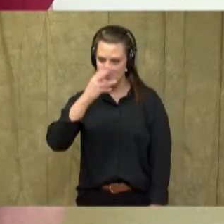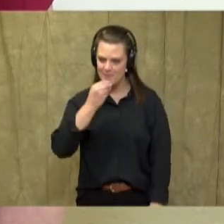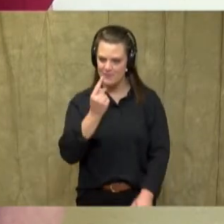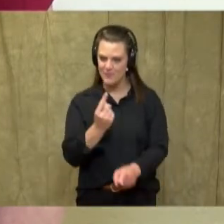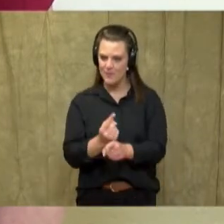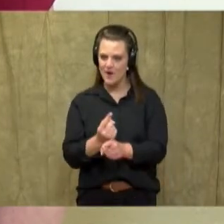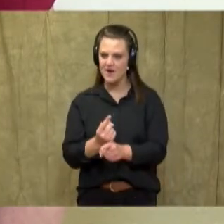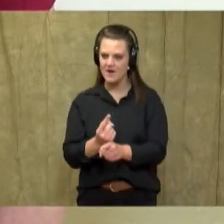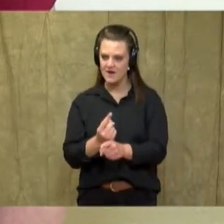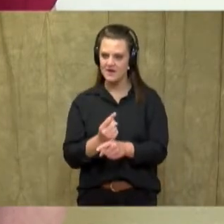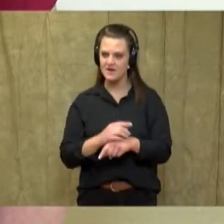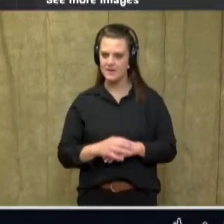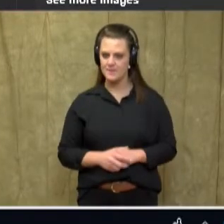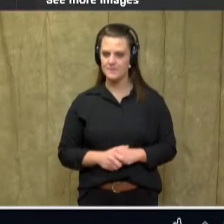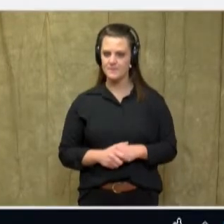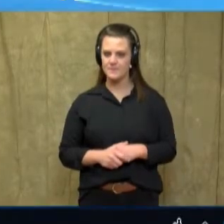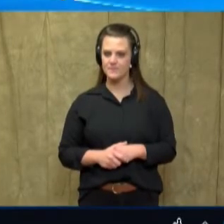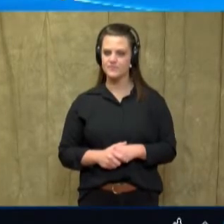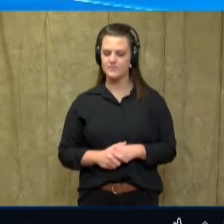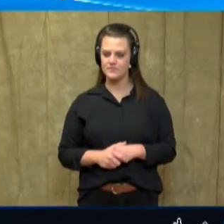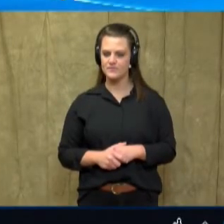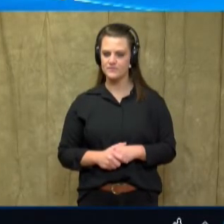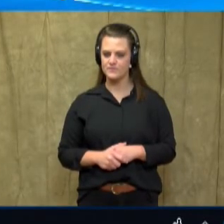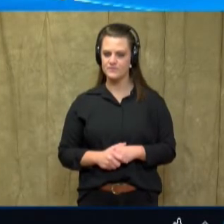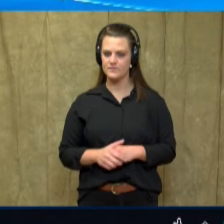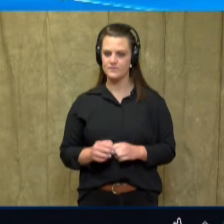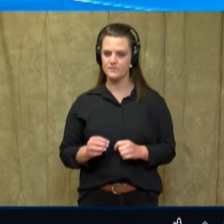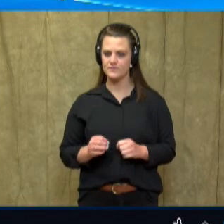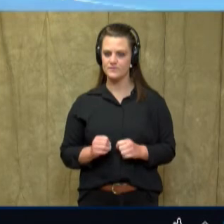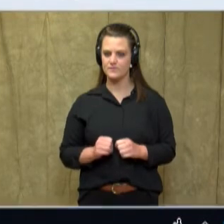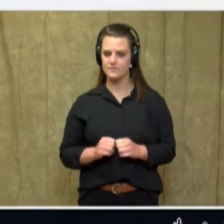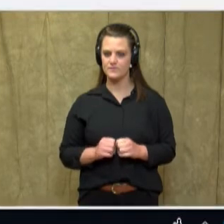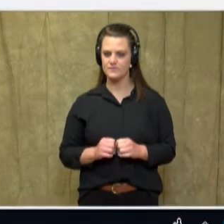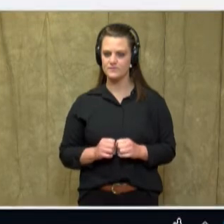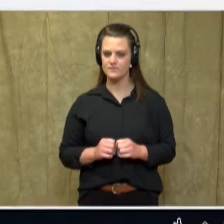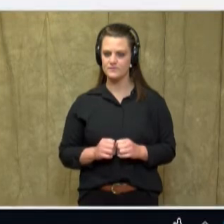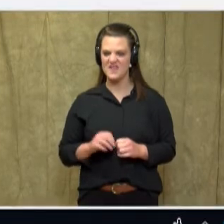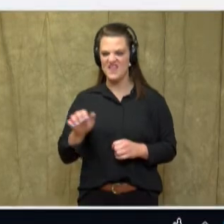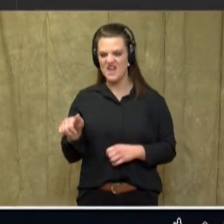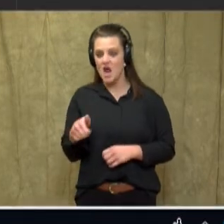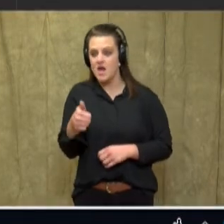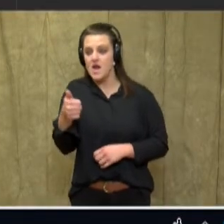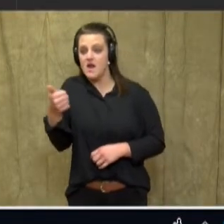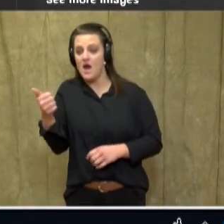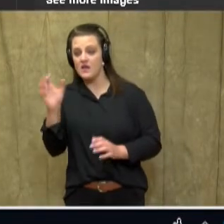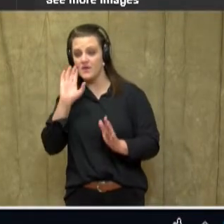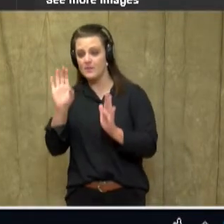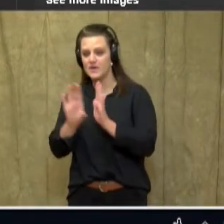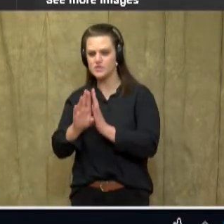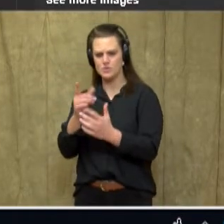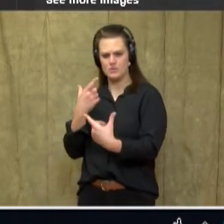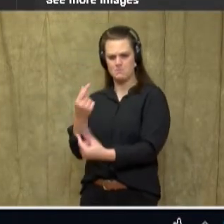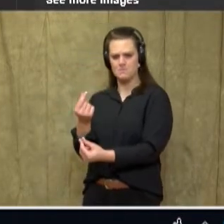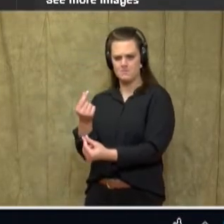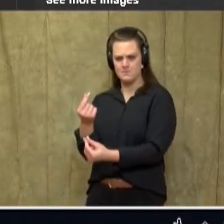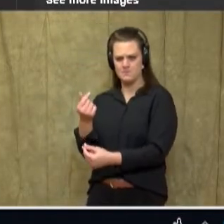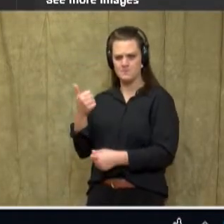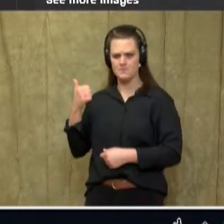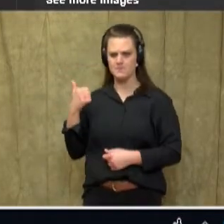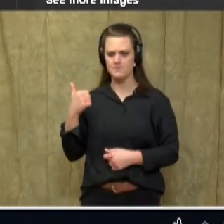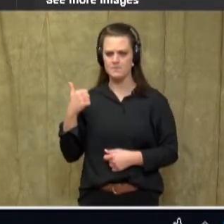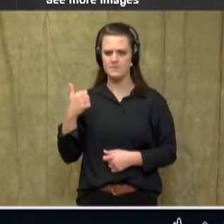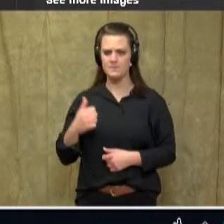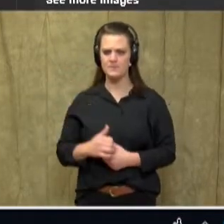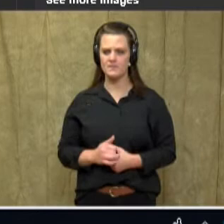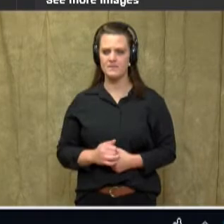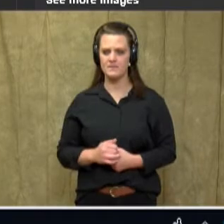beautiful? And then I saw another picture that I thought was fairly interesting, and that's